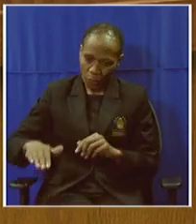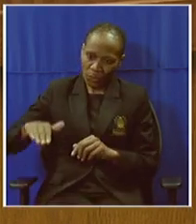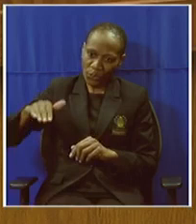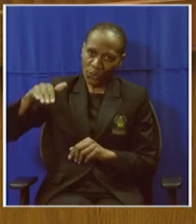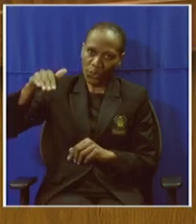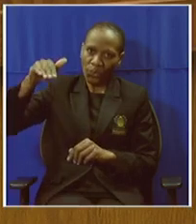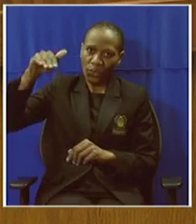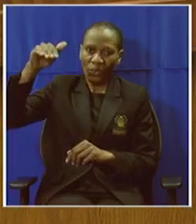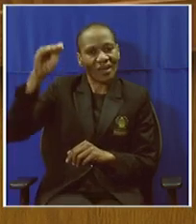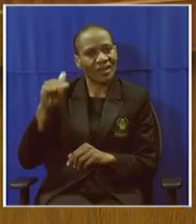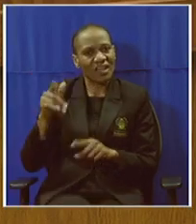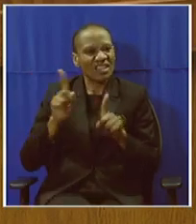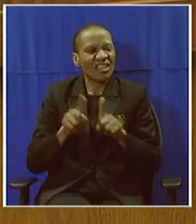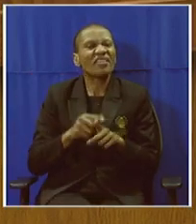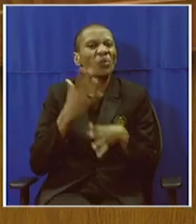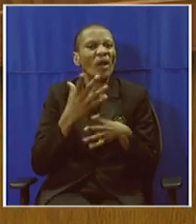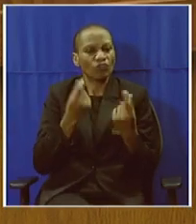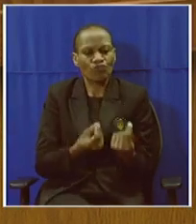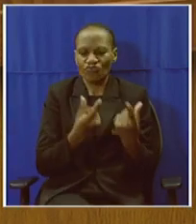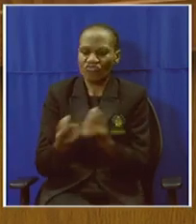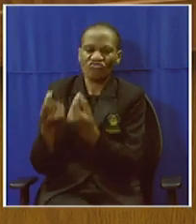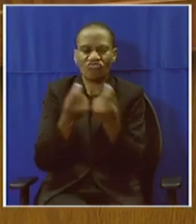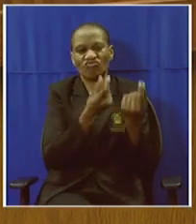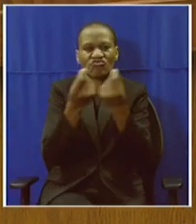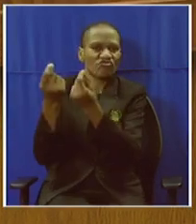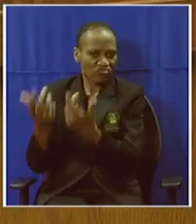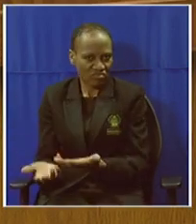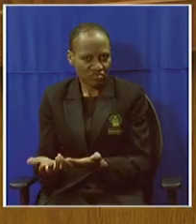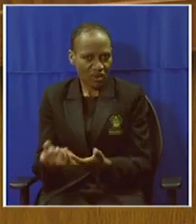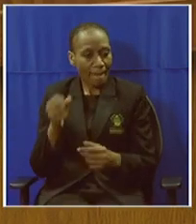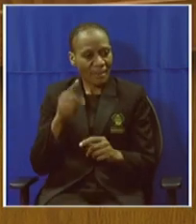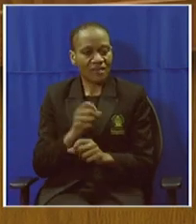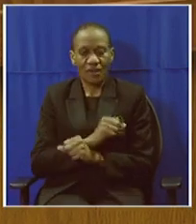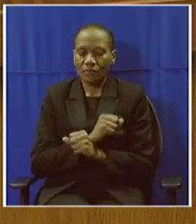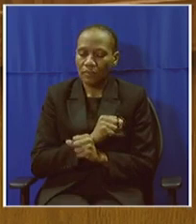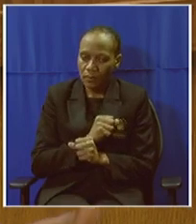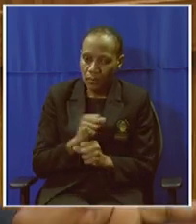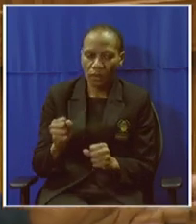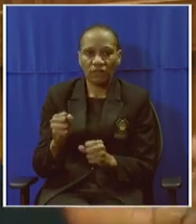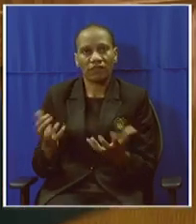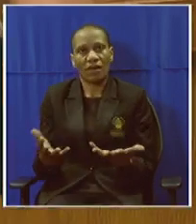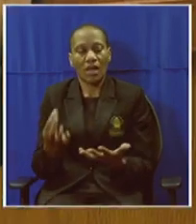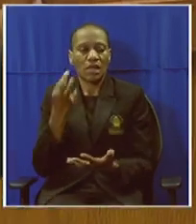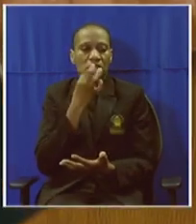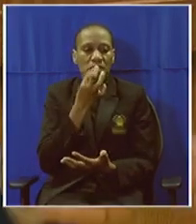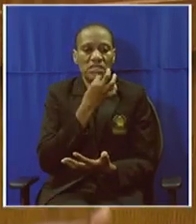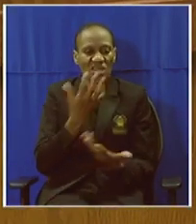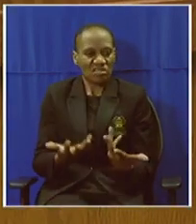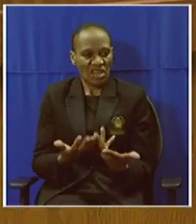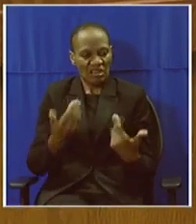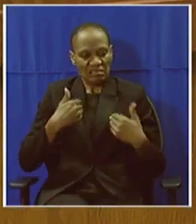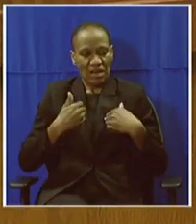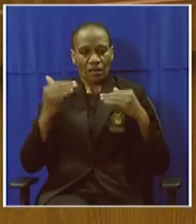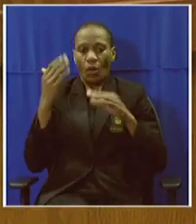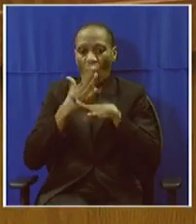had occupied very many positions. But she never said, because I've gone through these